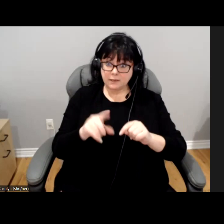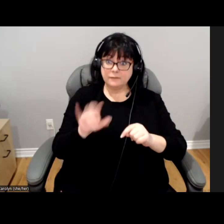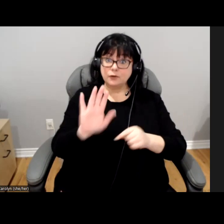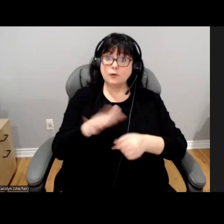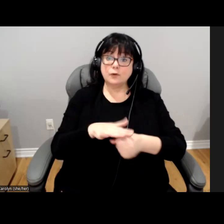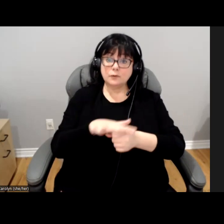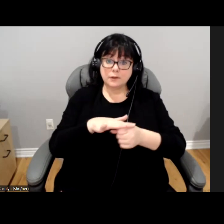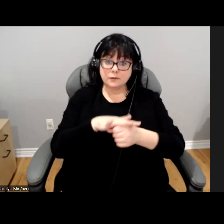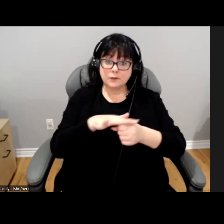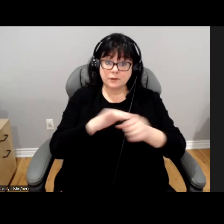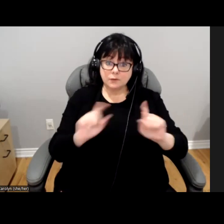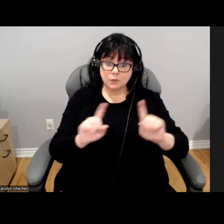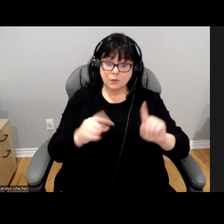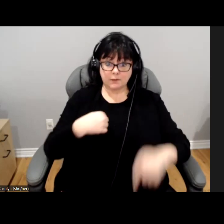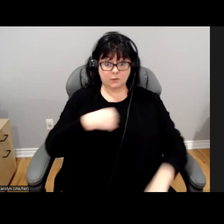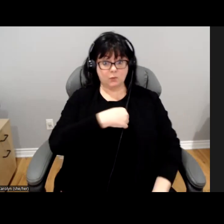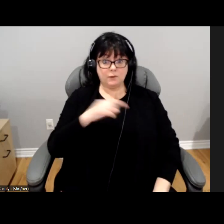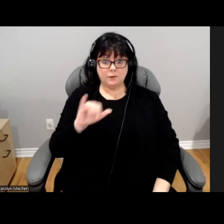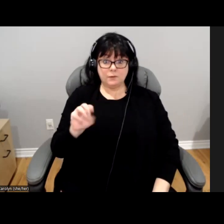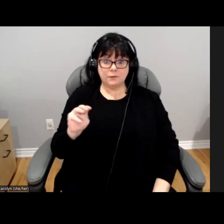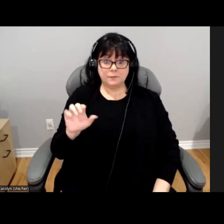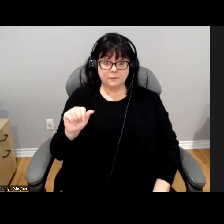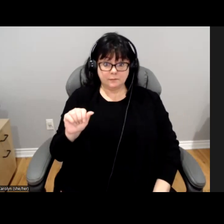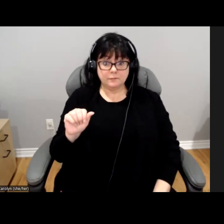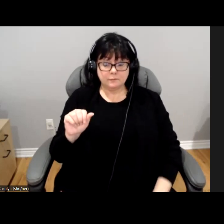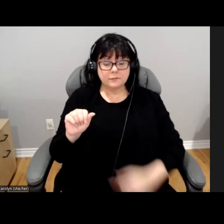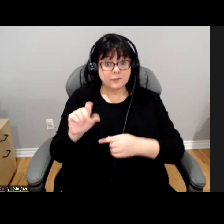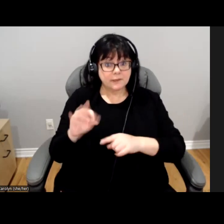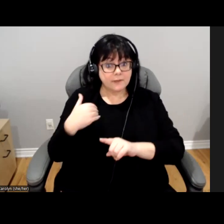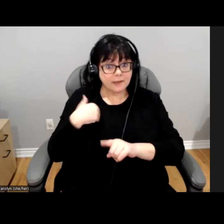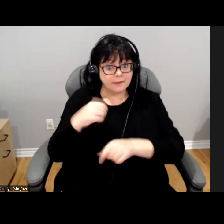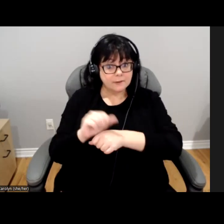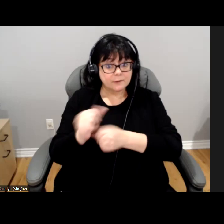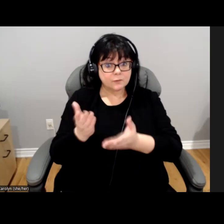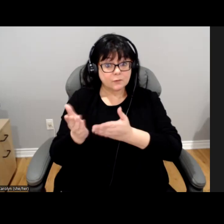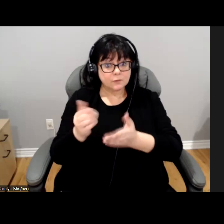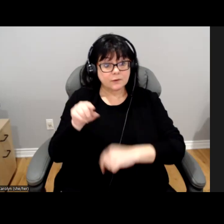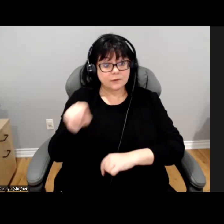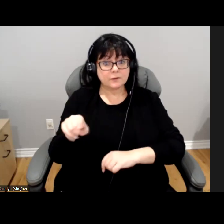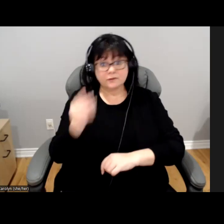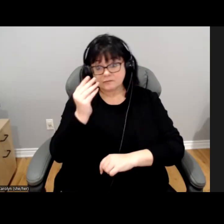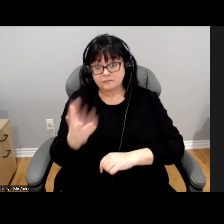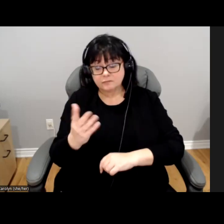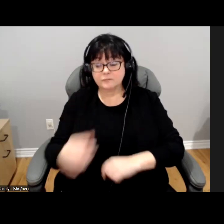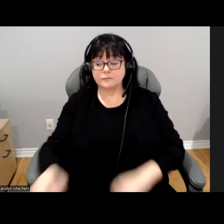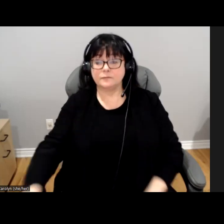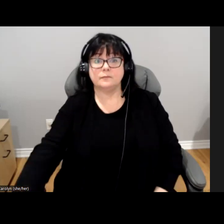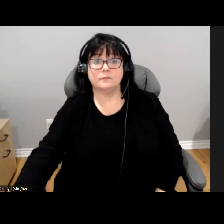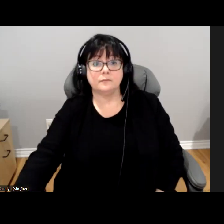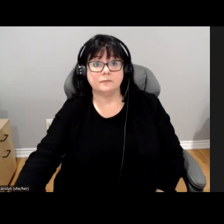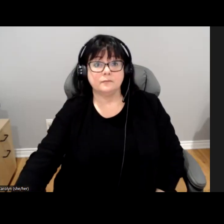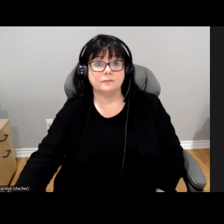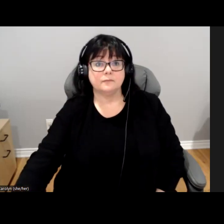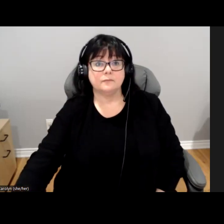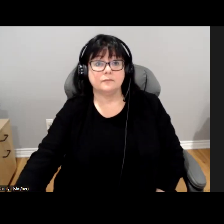where the YMCA has an employment service, we meet as a provincial group